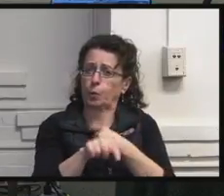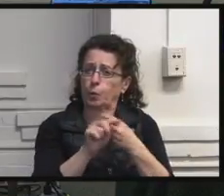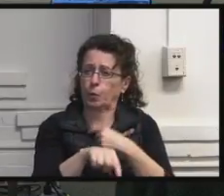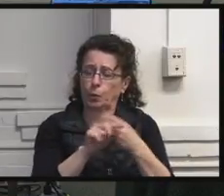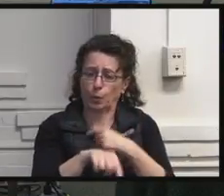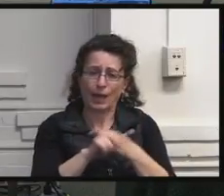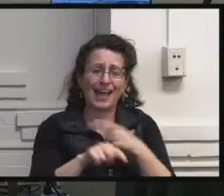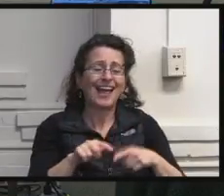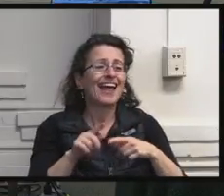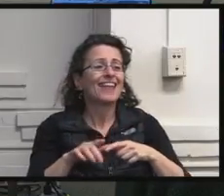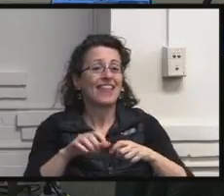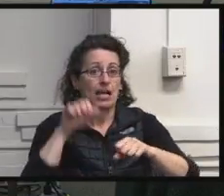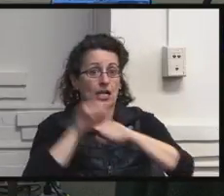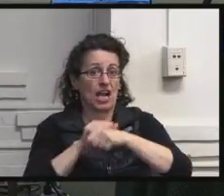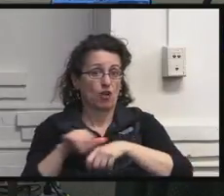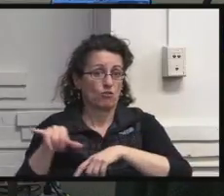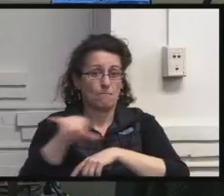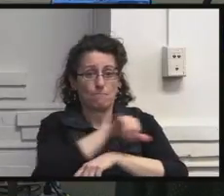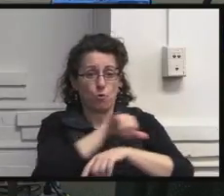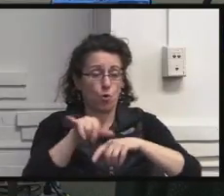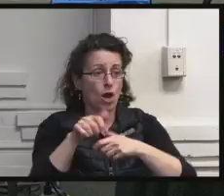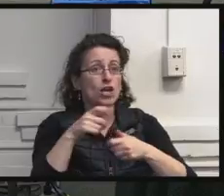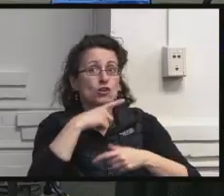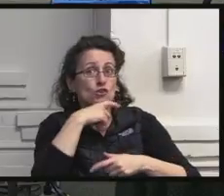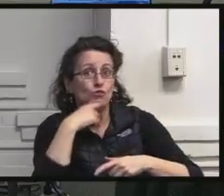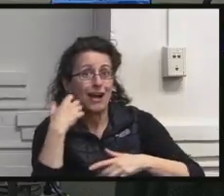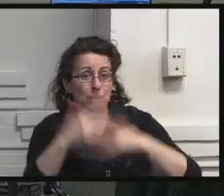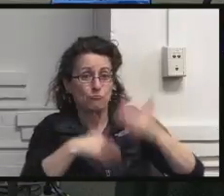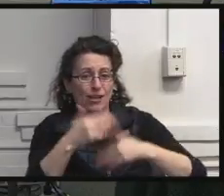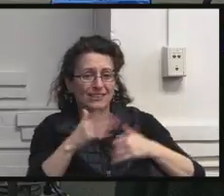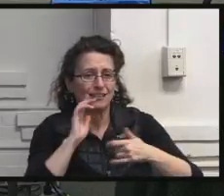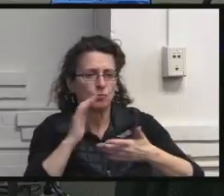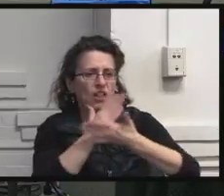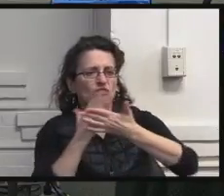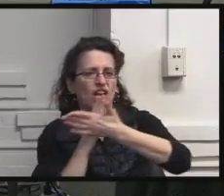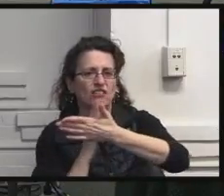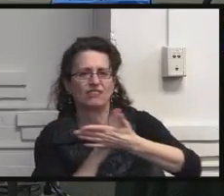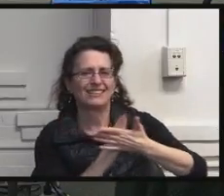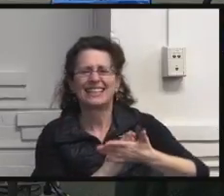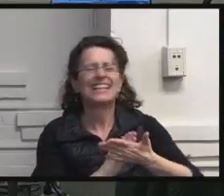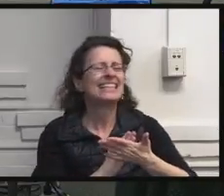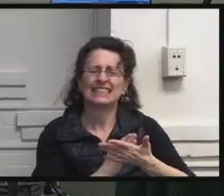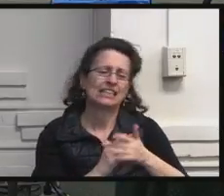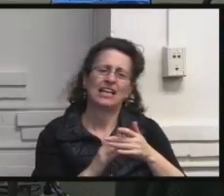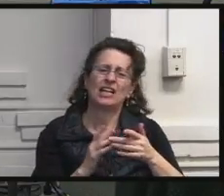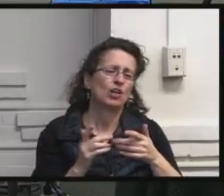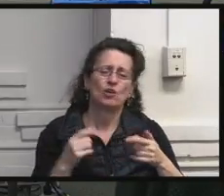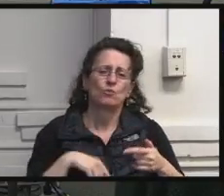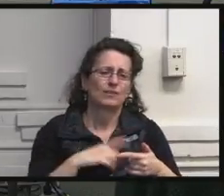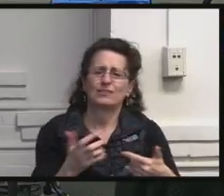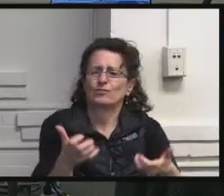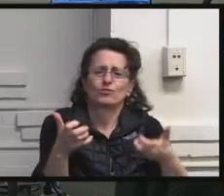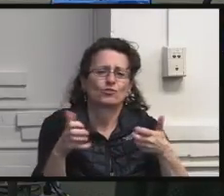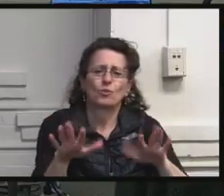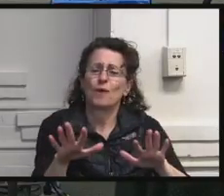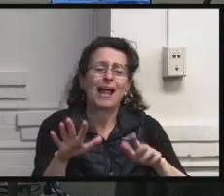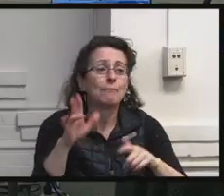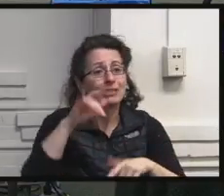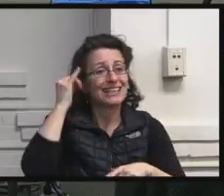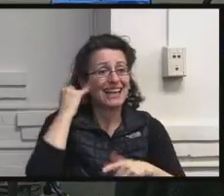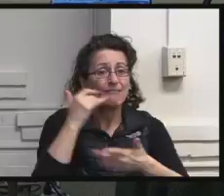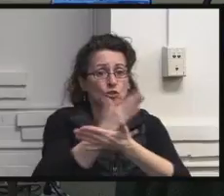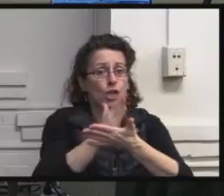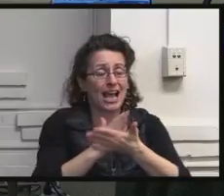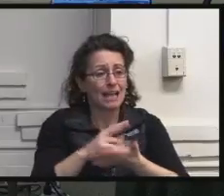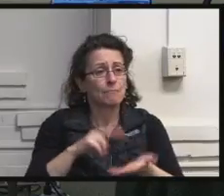freeze thaw, and it becomes much more of a maintenance nightmare for you guys. And what we really want is to be as minimal maintenance for you guys when we